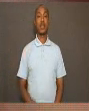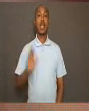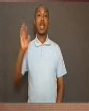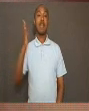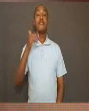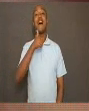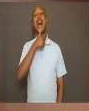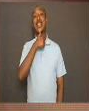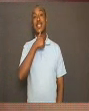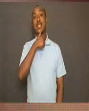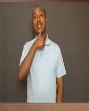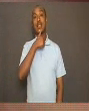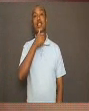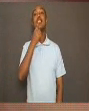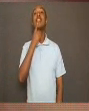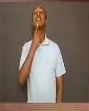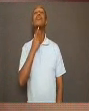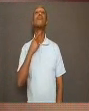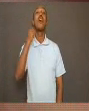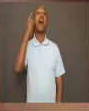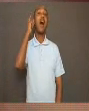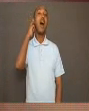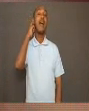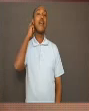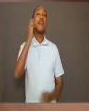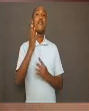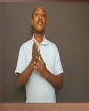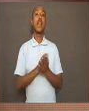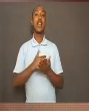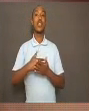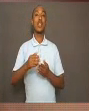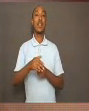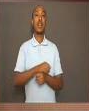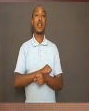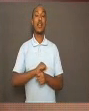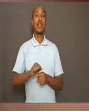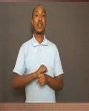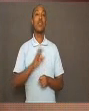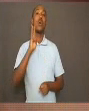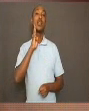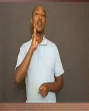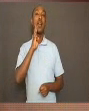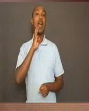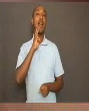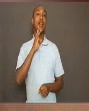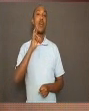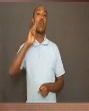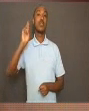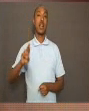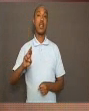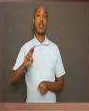If acid enters your eye, flush it with water, then consult a doctor.